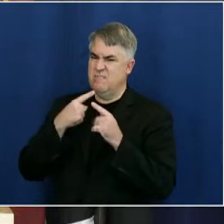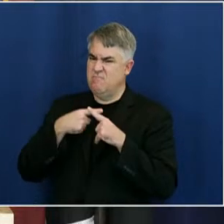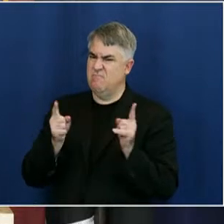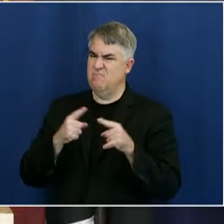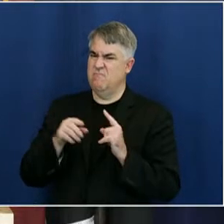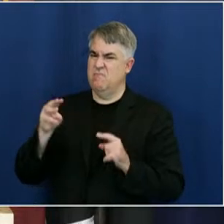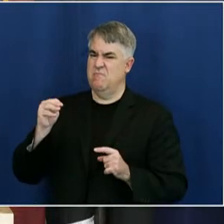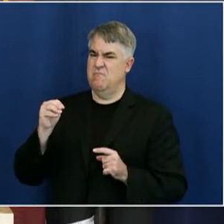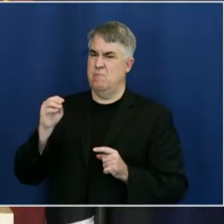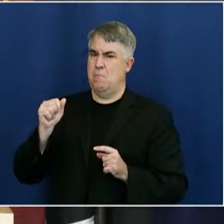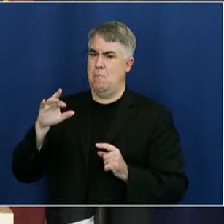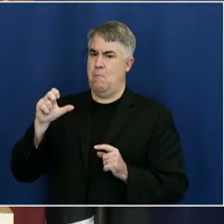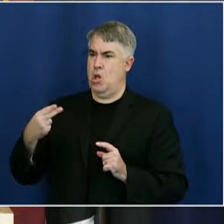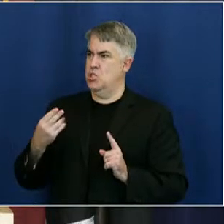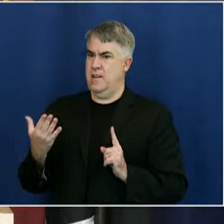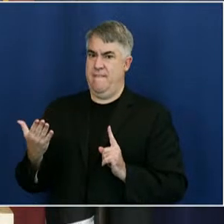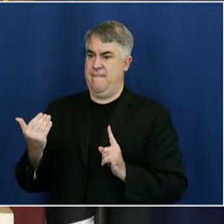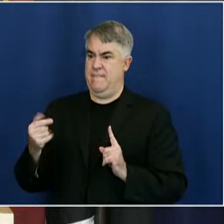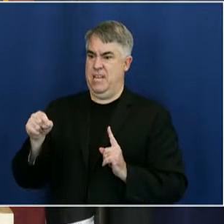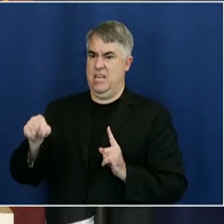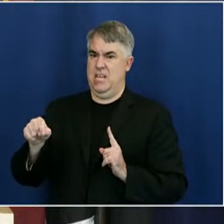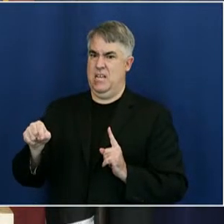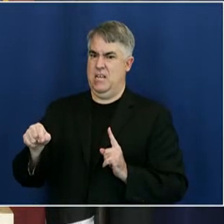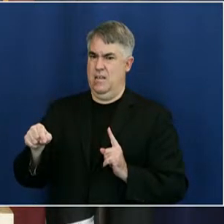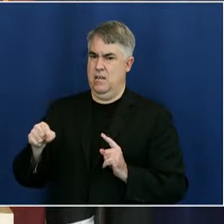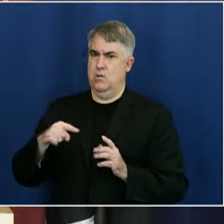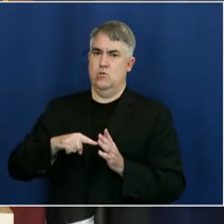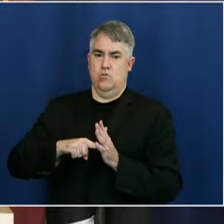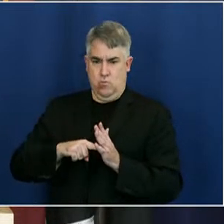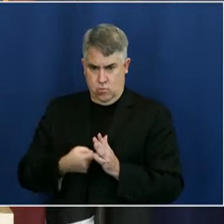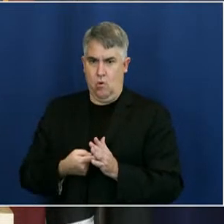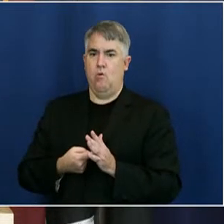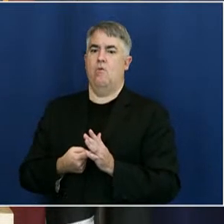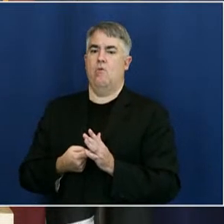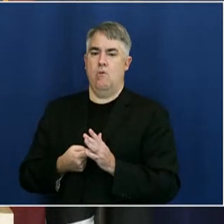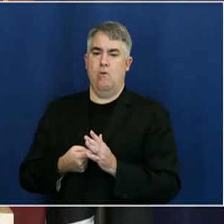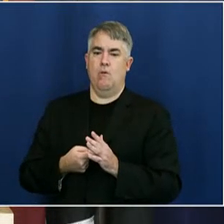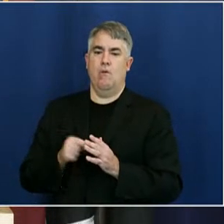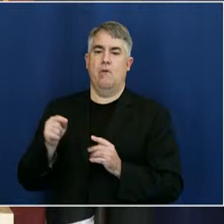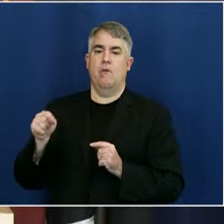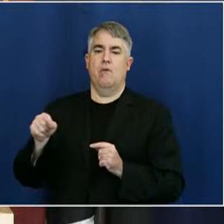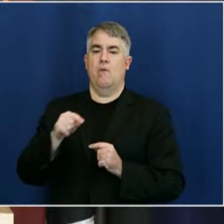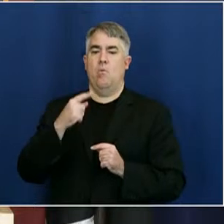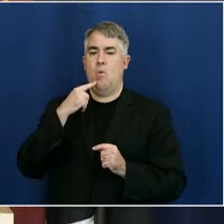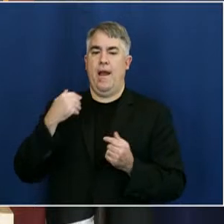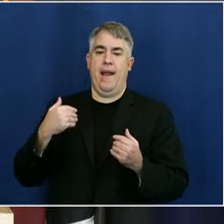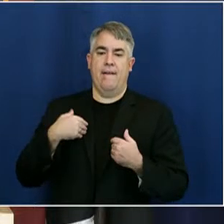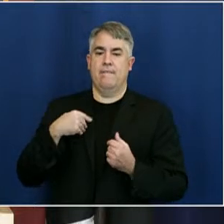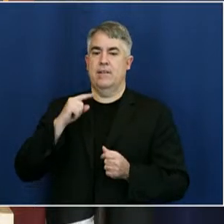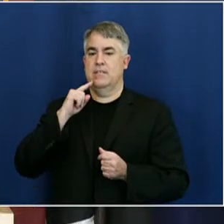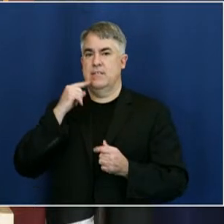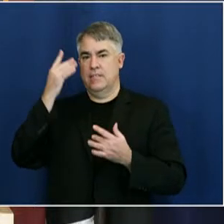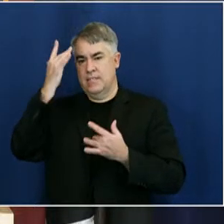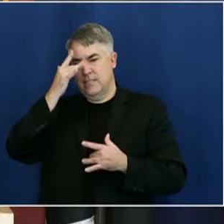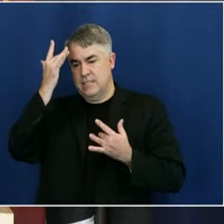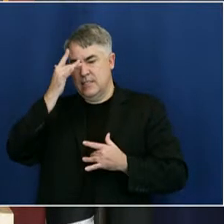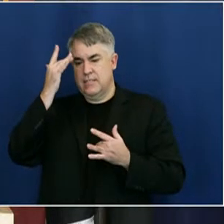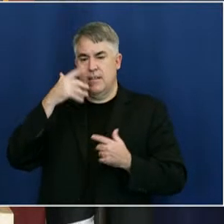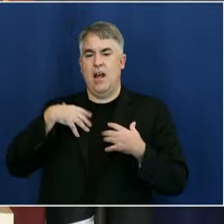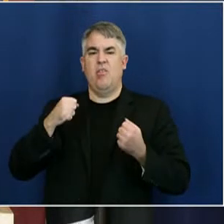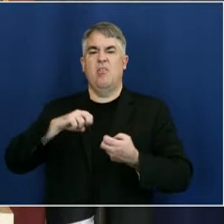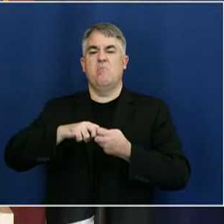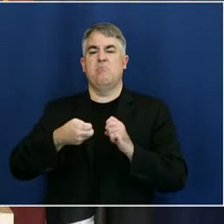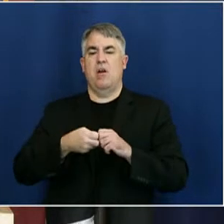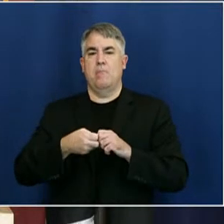healthcare providers can begin offering the vaccines to some of the people with specific medical conditions. Some health systems say they're waiting for county